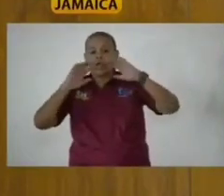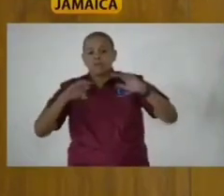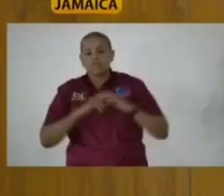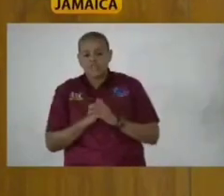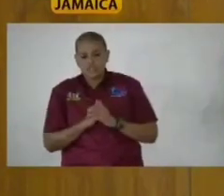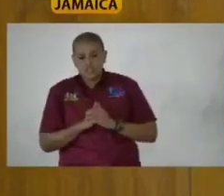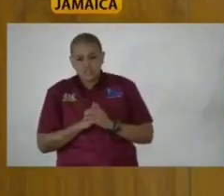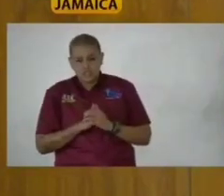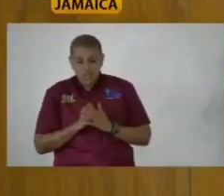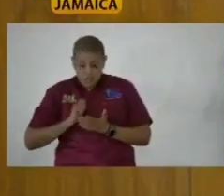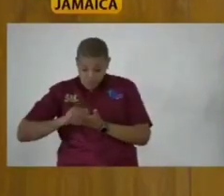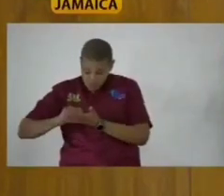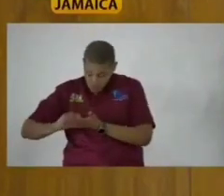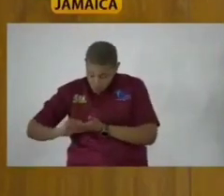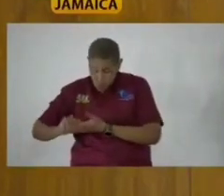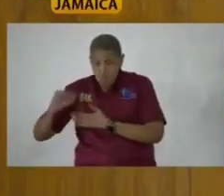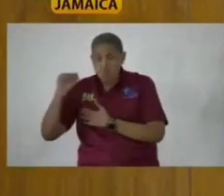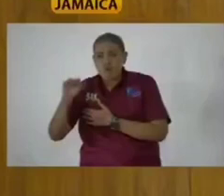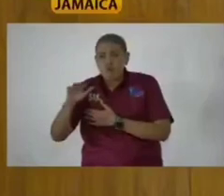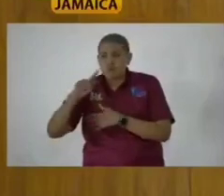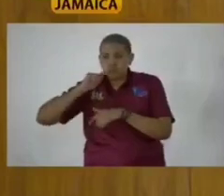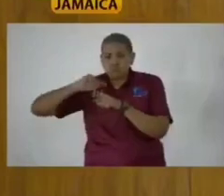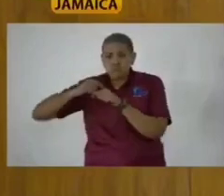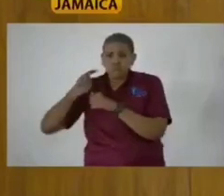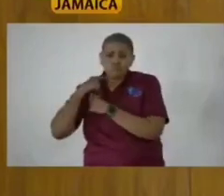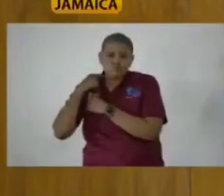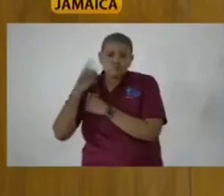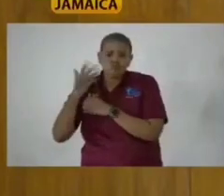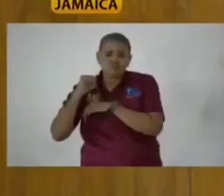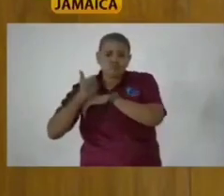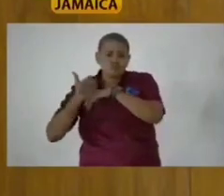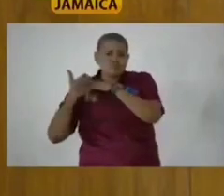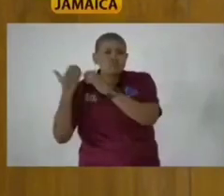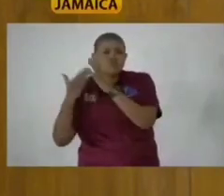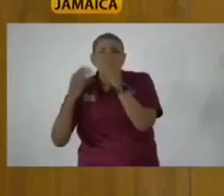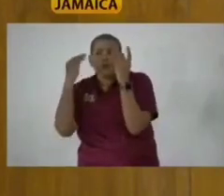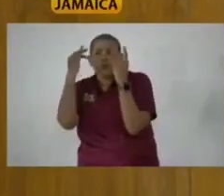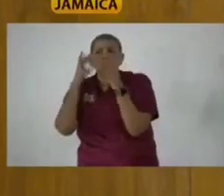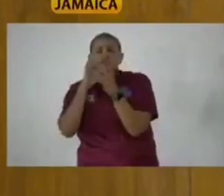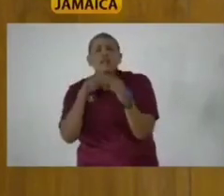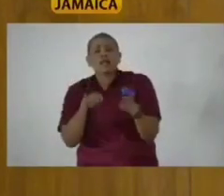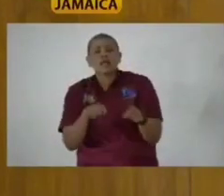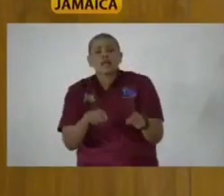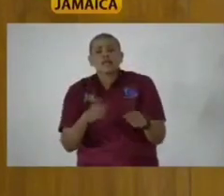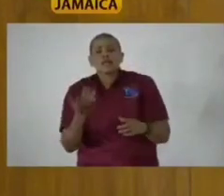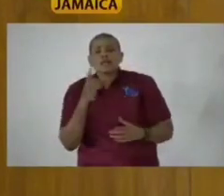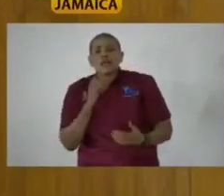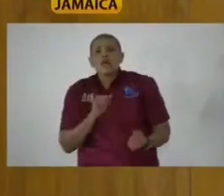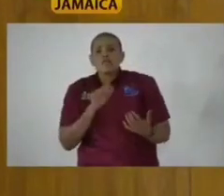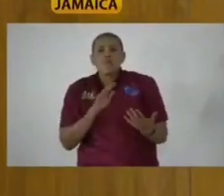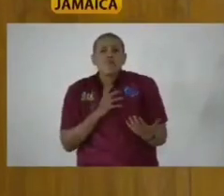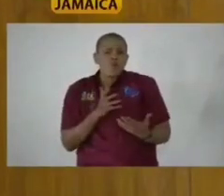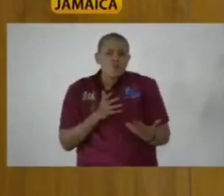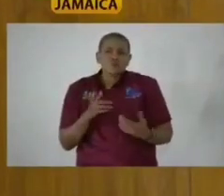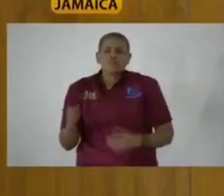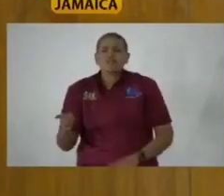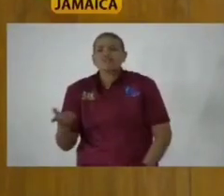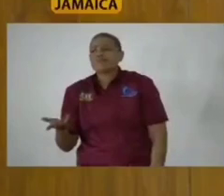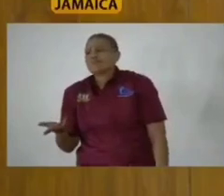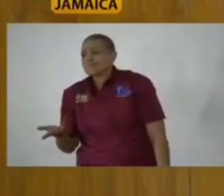I wrote at the beginning of June setting out some concerns about the approach that was